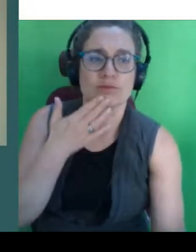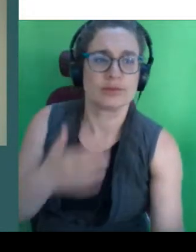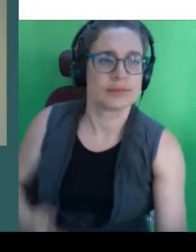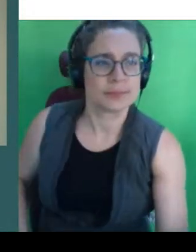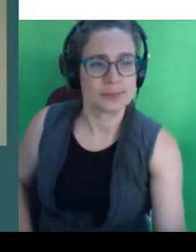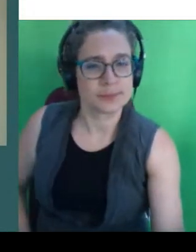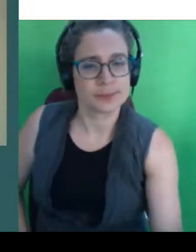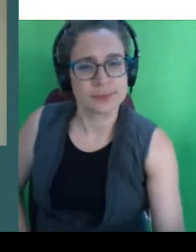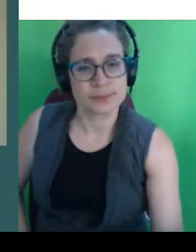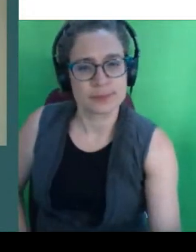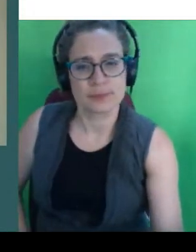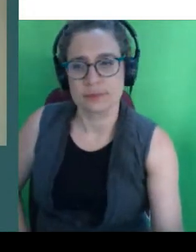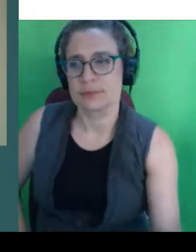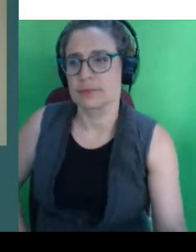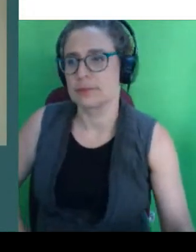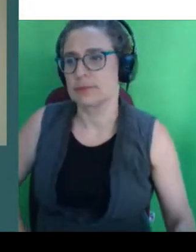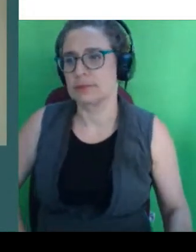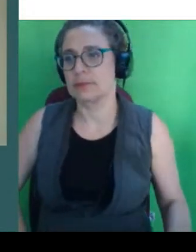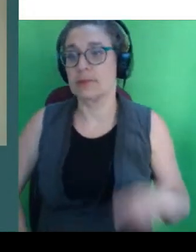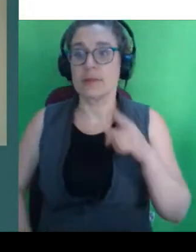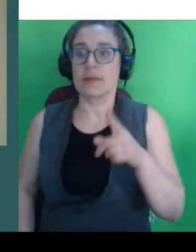got for the prick to prick.